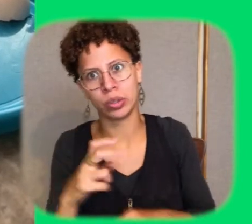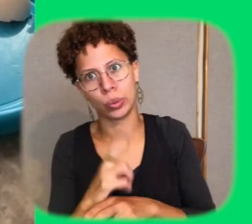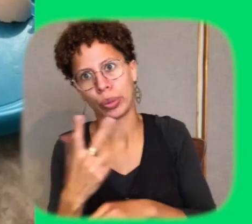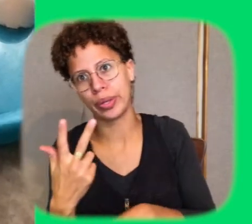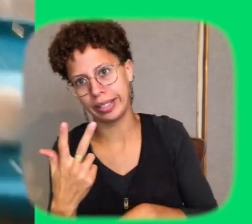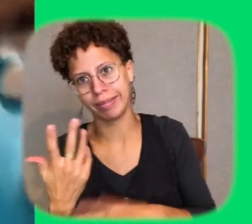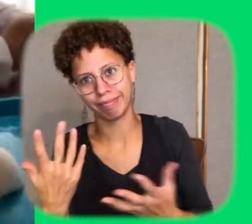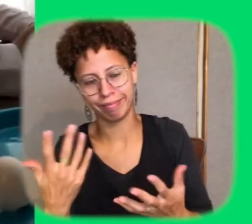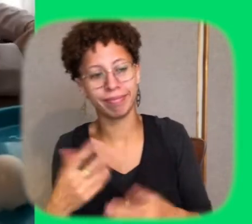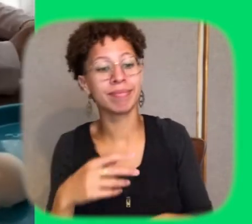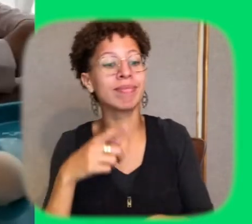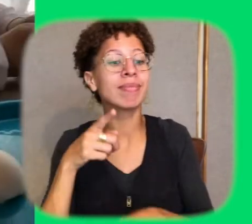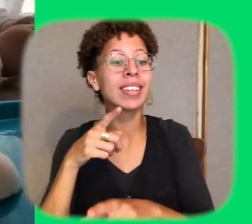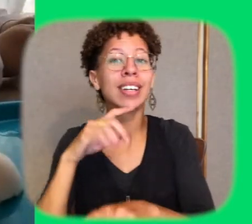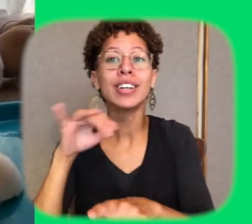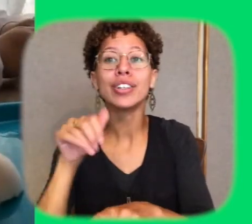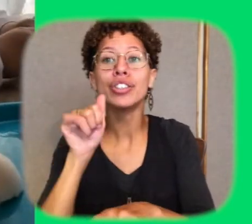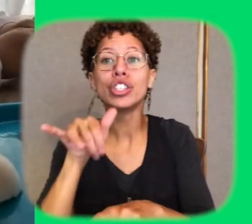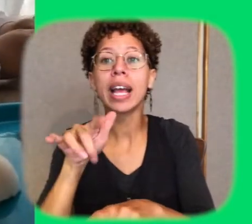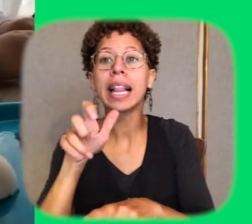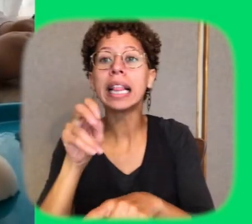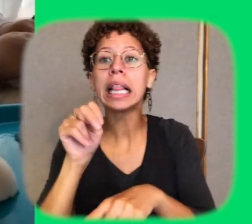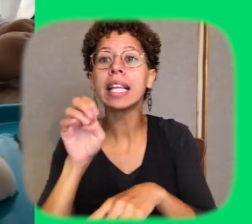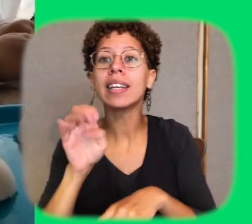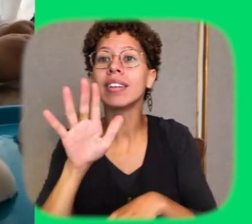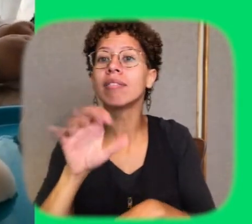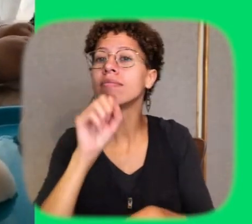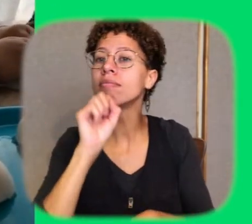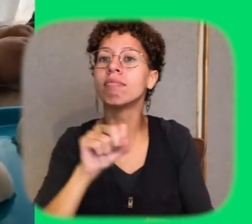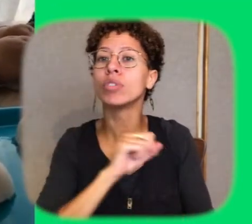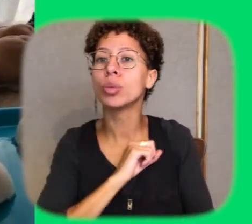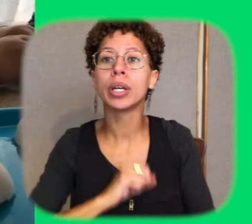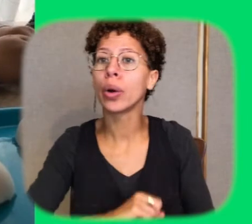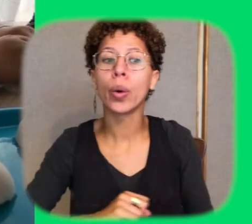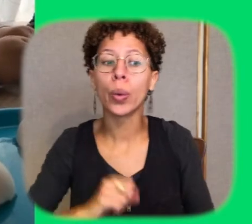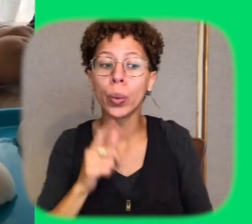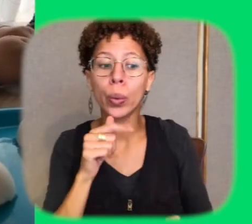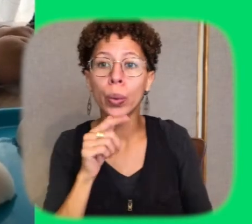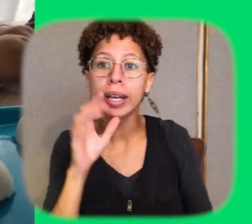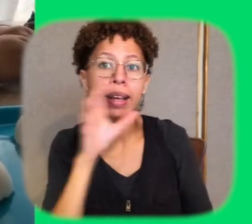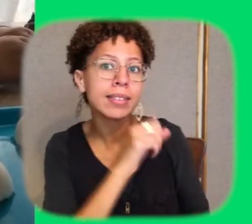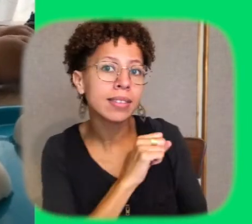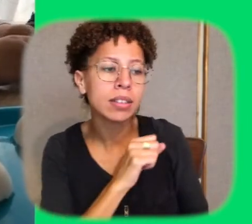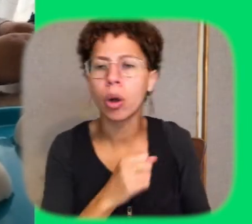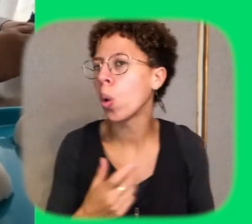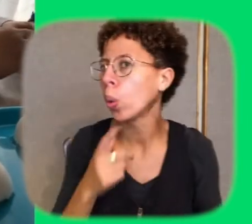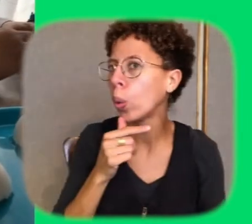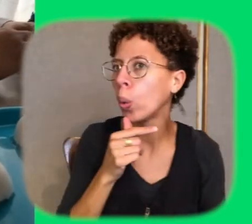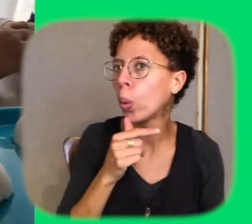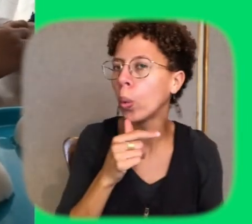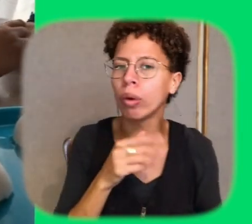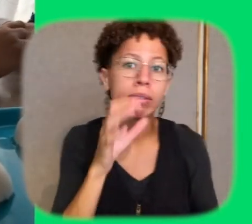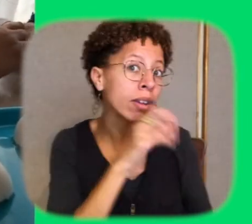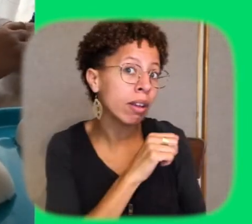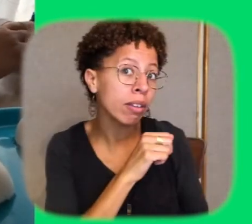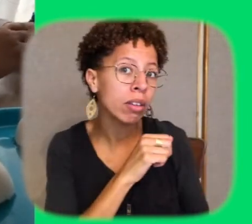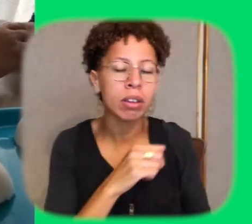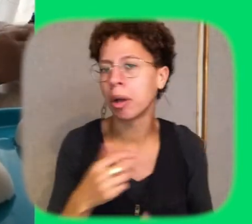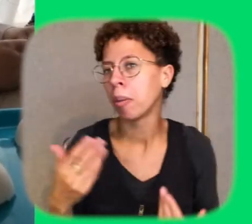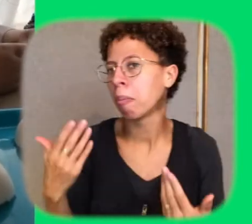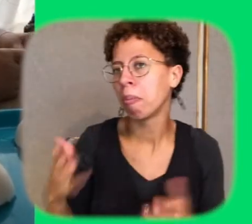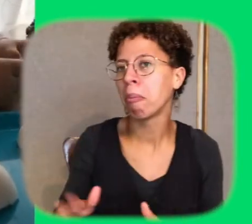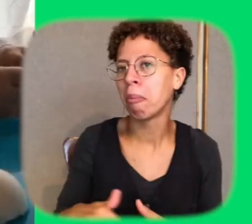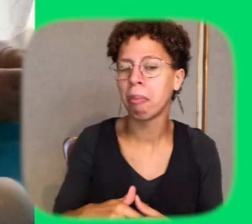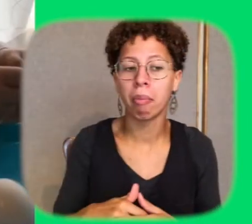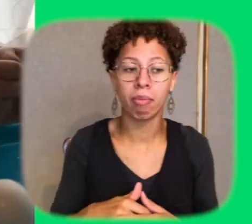superhero. Guess who it is? Who? Do you have a guess? No. Not even one guess for Jaylene's favorite